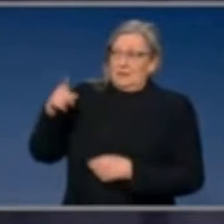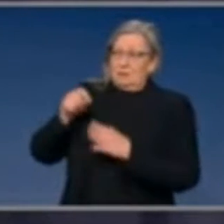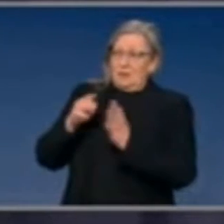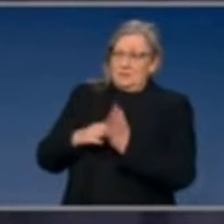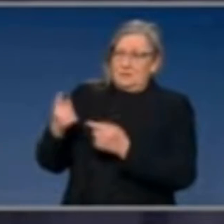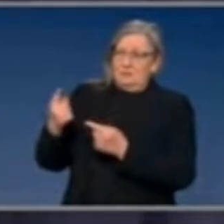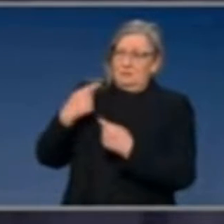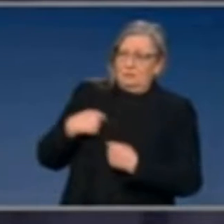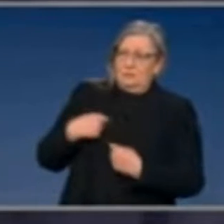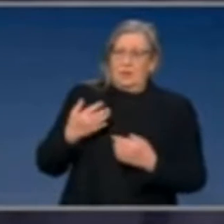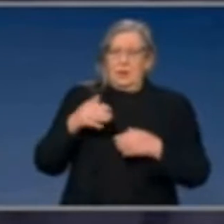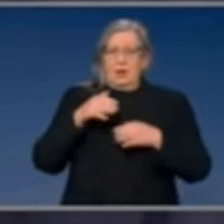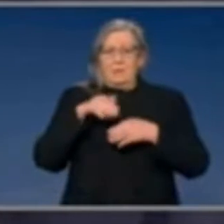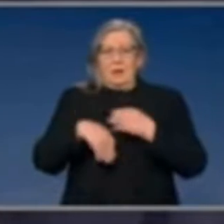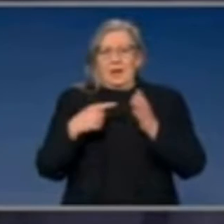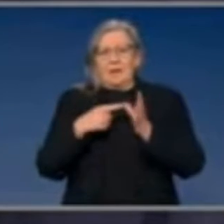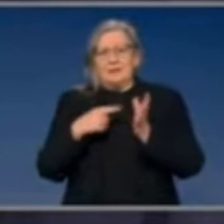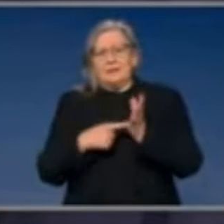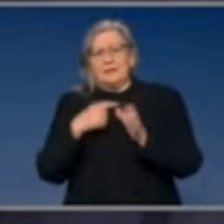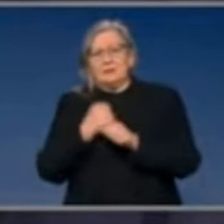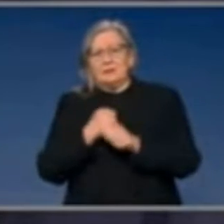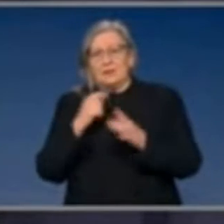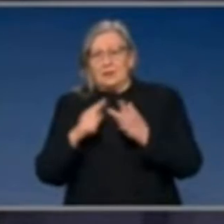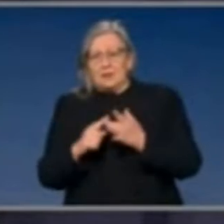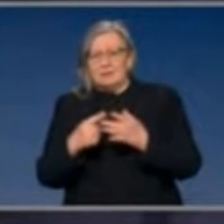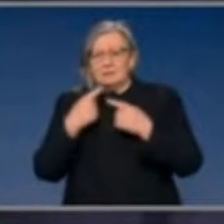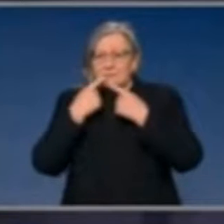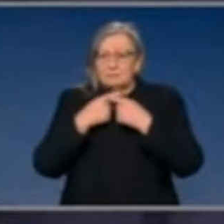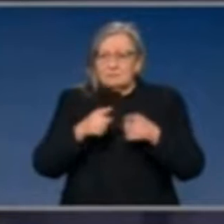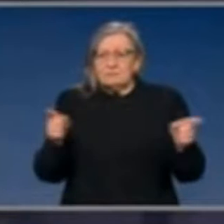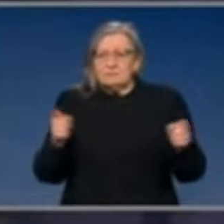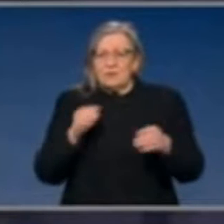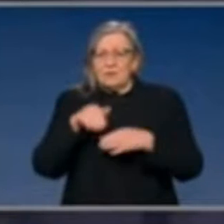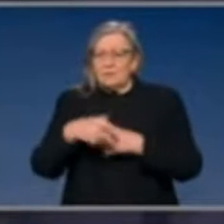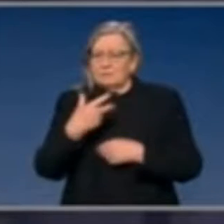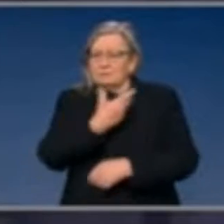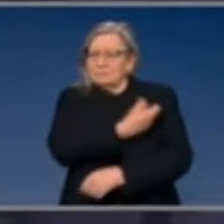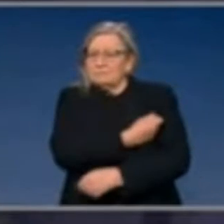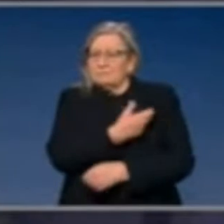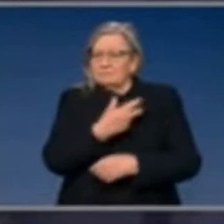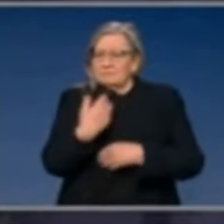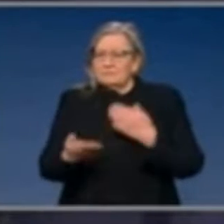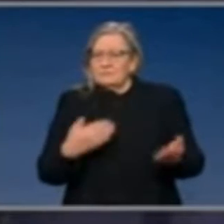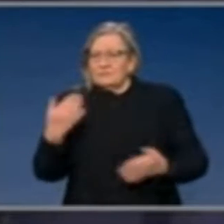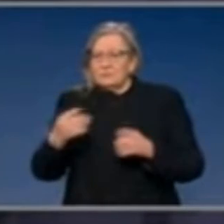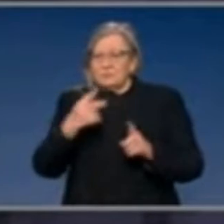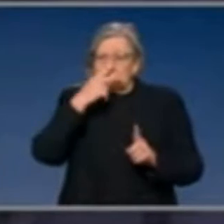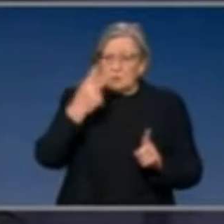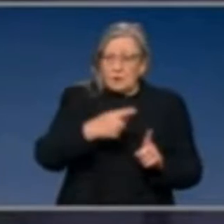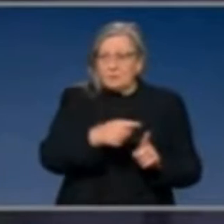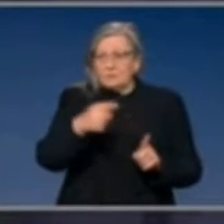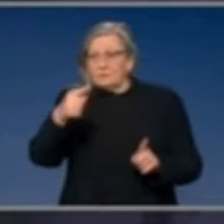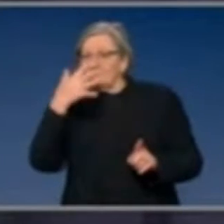on immunisation advice with regards to the vaccination of children 12 to 15-year-olds, as well as an update